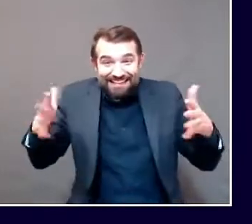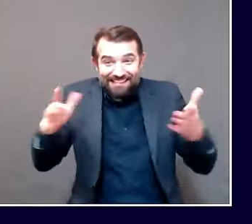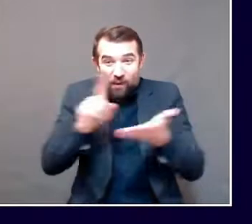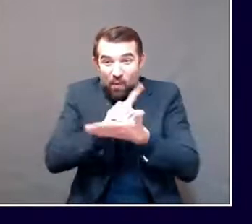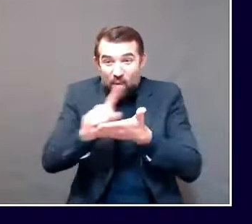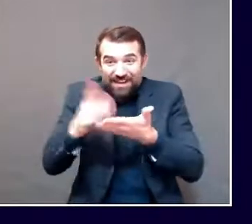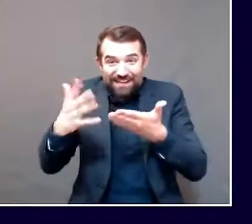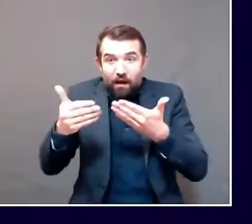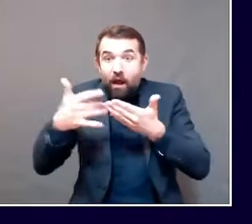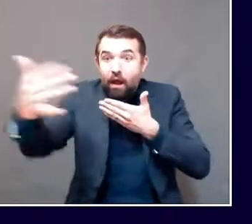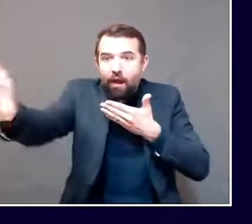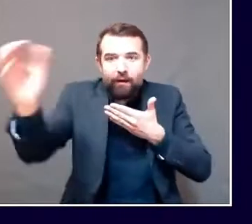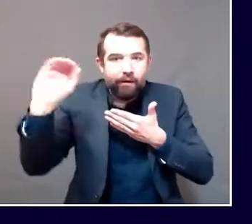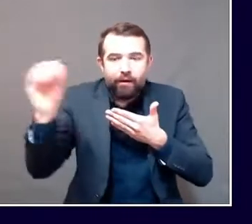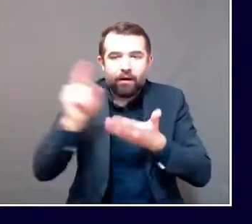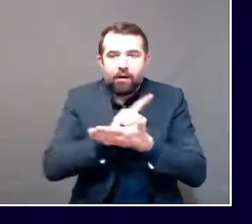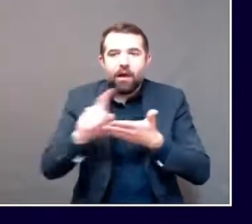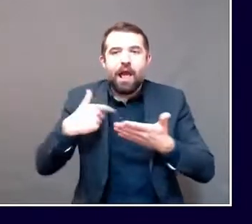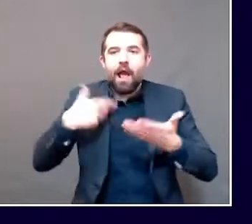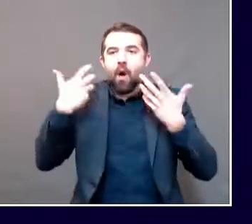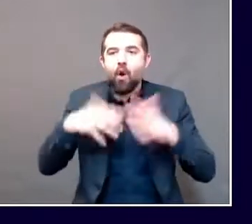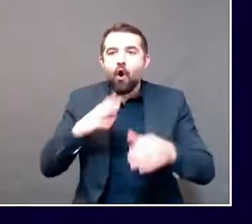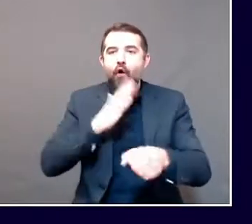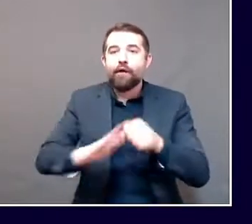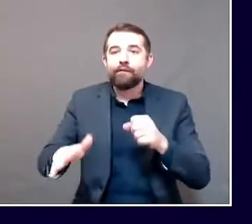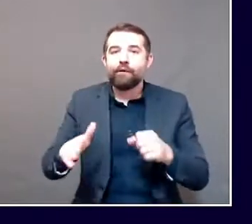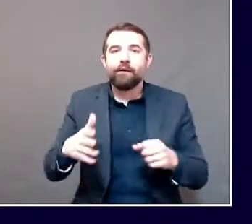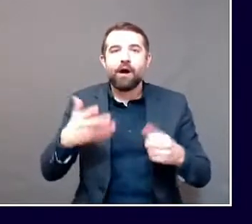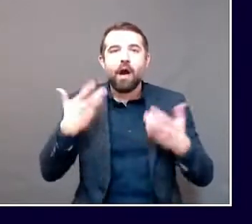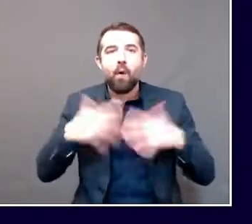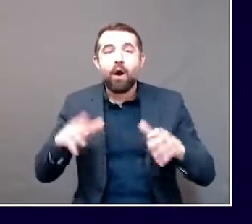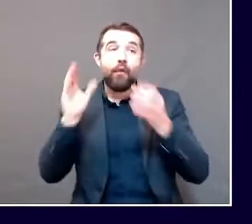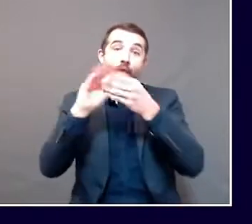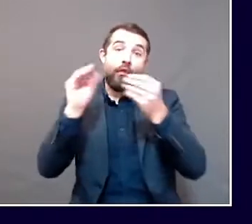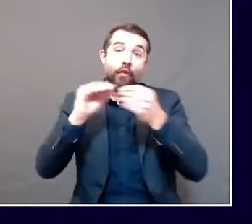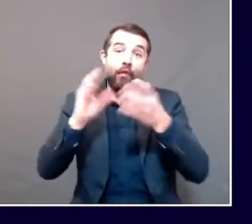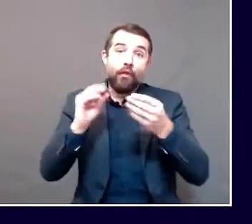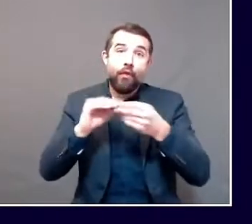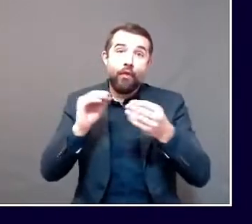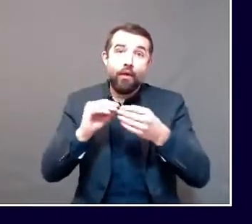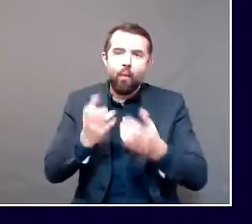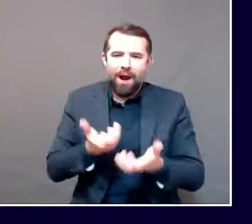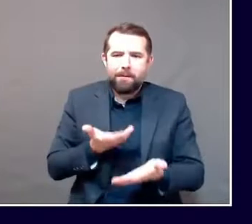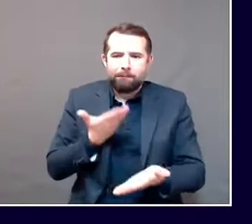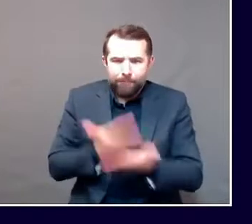on a page. I'm talking about a plan to actually implement it. Right now, there's not a state out there that has insight into